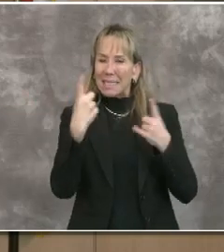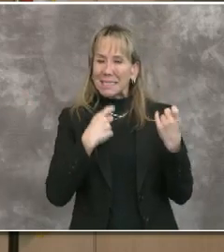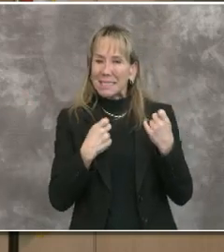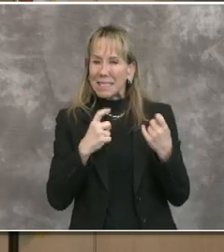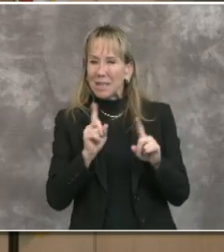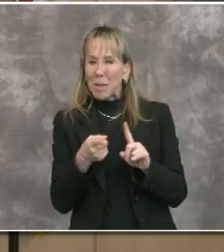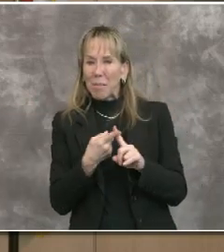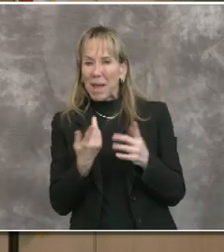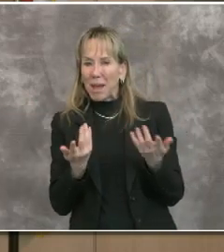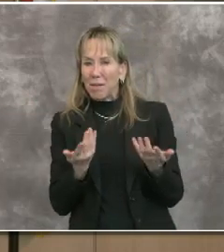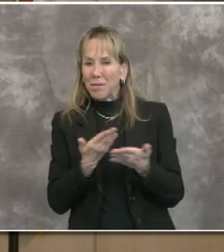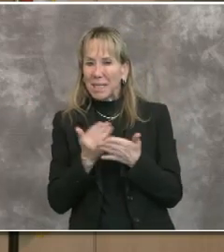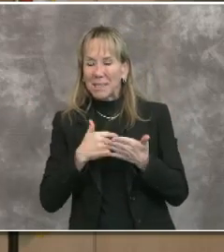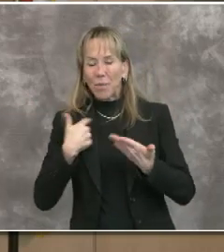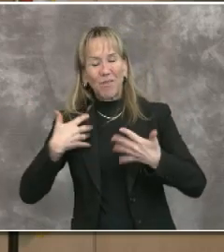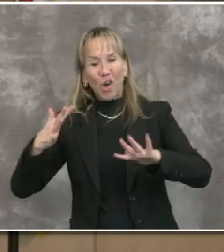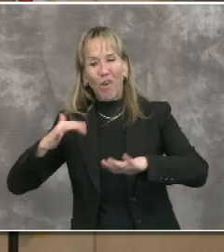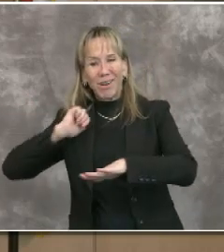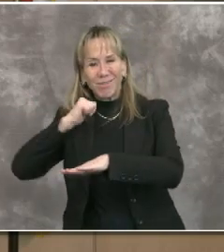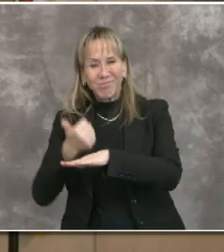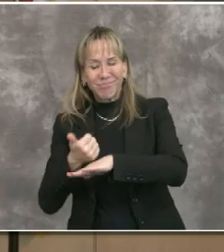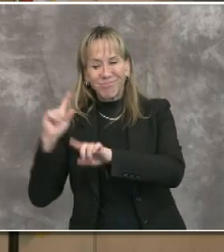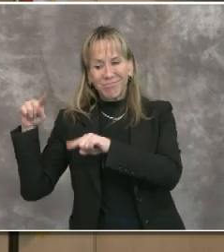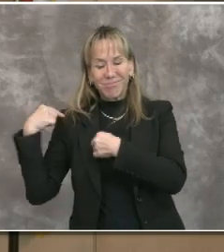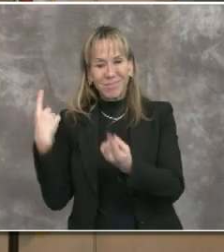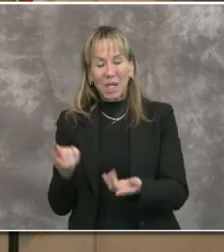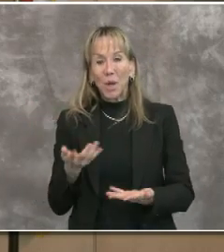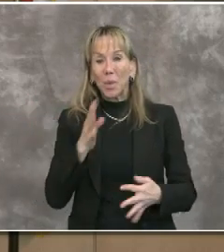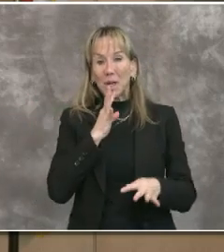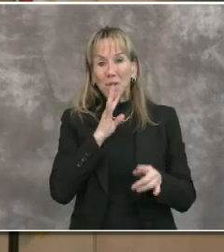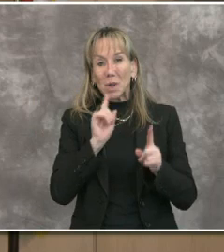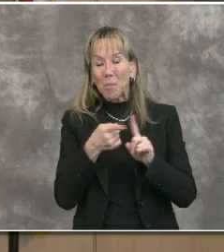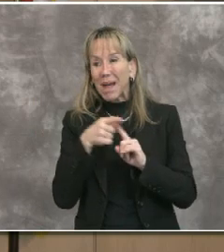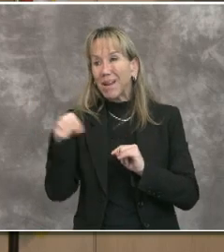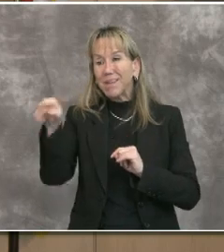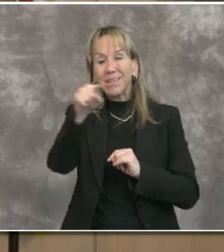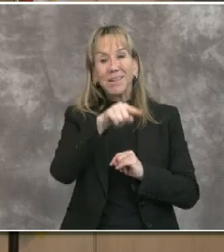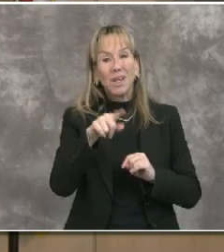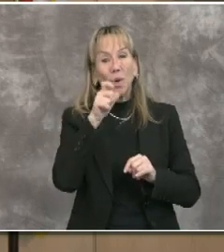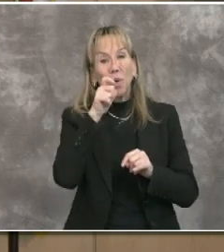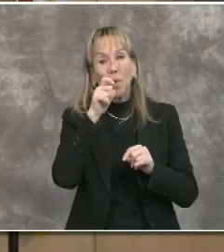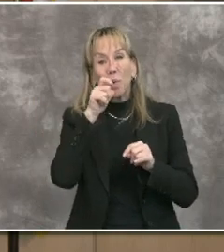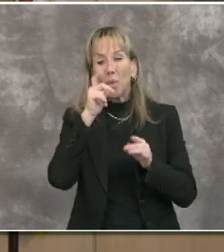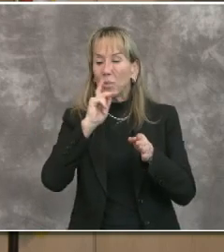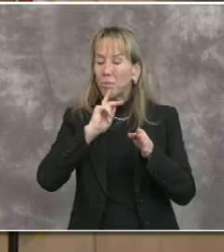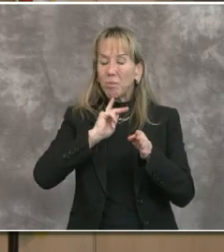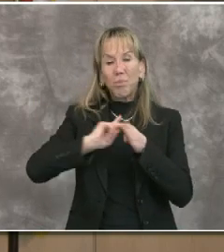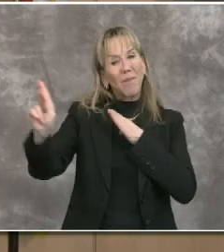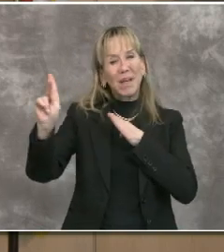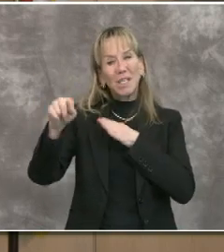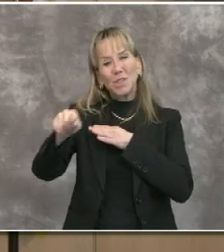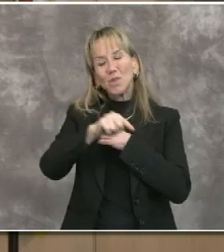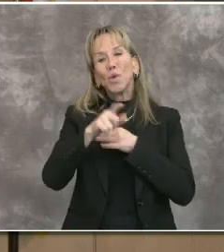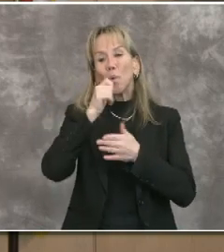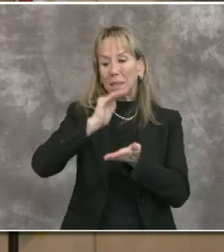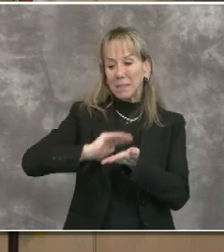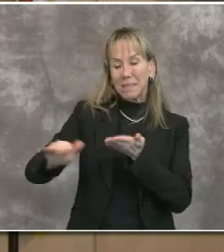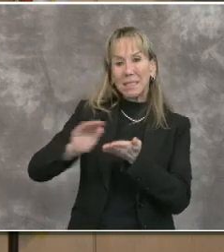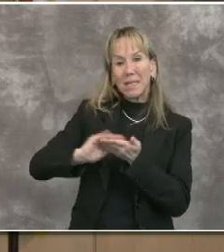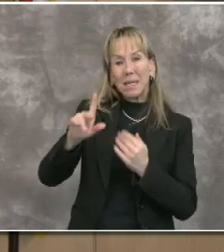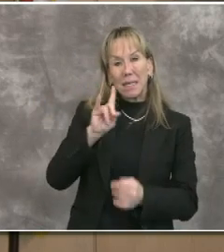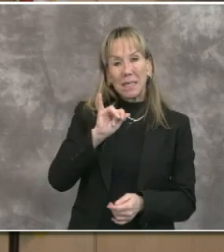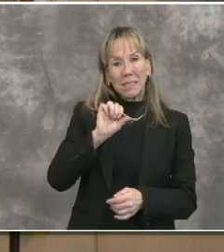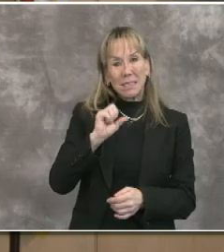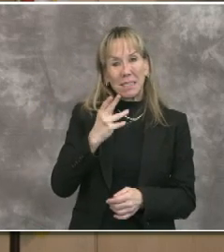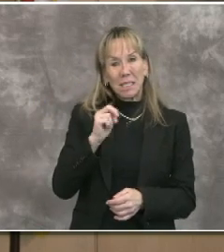our discharge planners at our local hospitals are really amazing professionals who are able to bring together all the